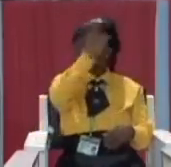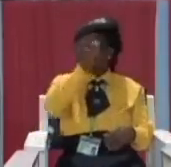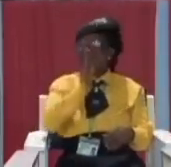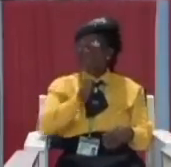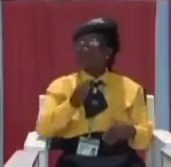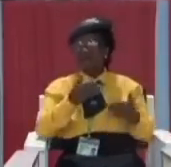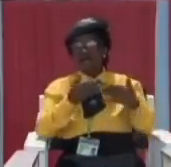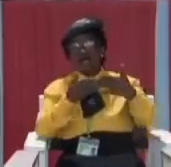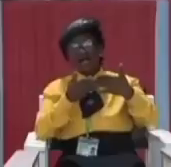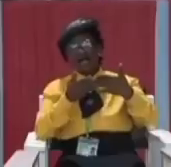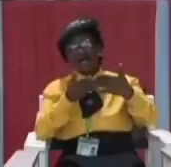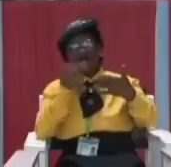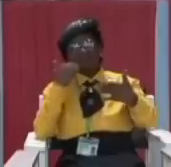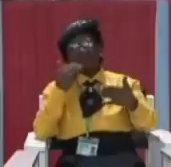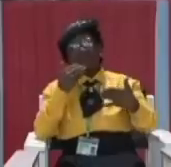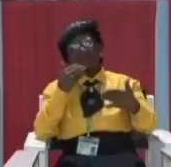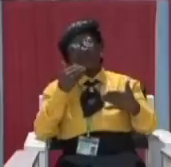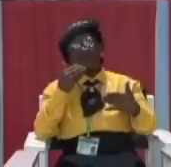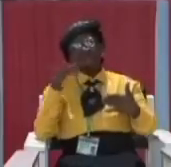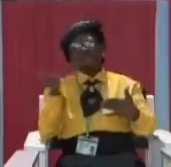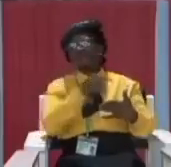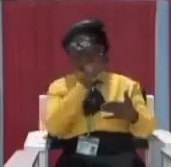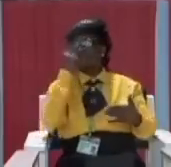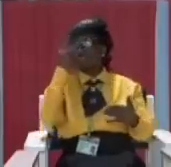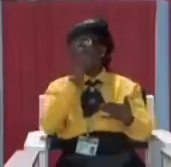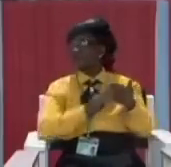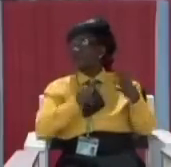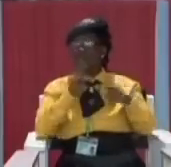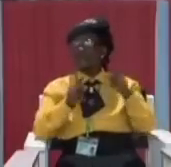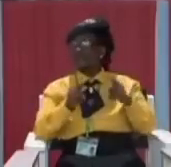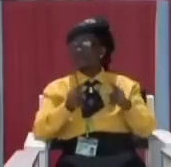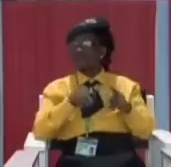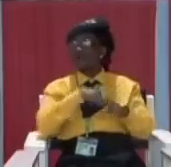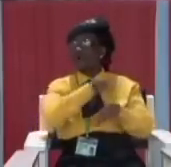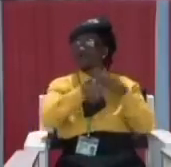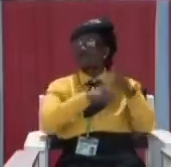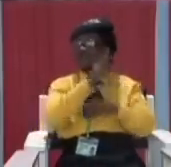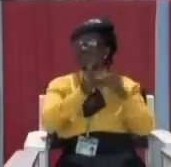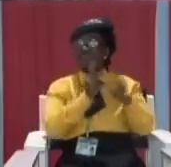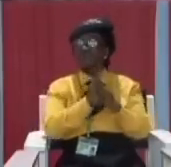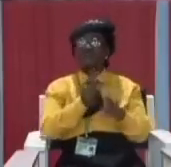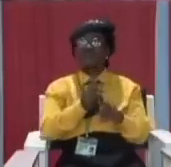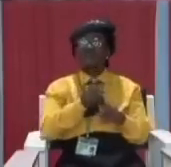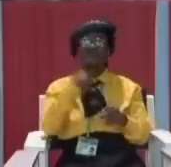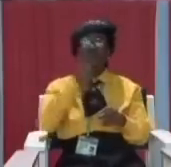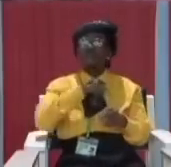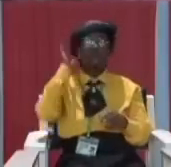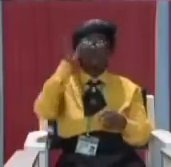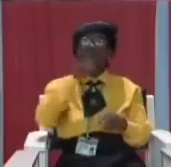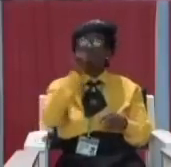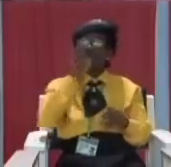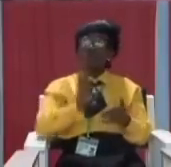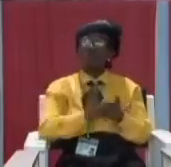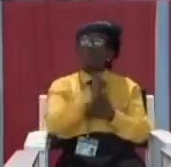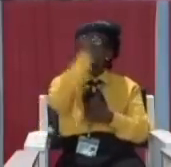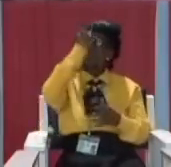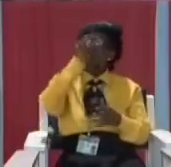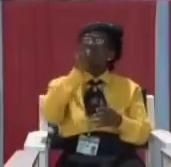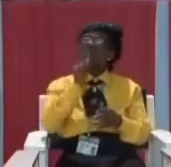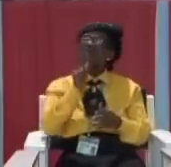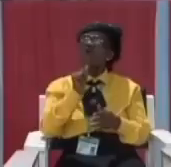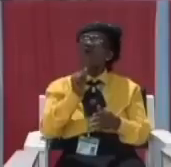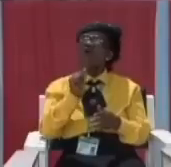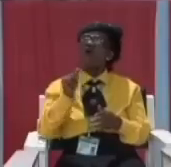You see, there are some people all over the world who will not believe unless they see signs and